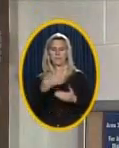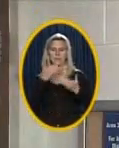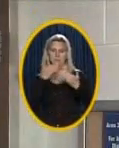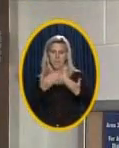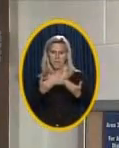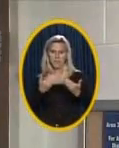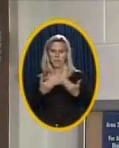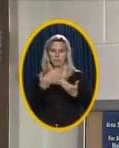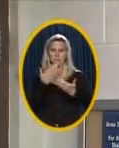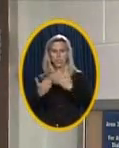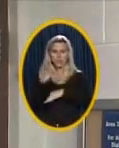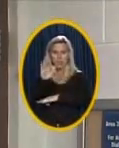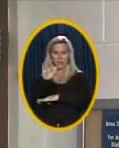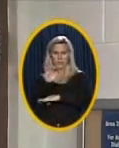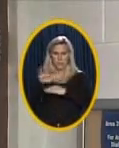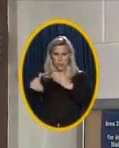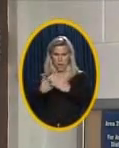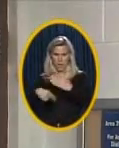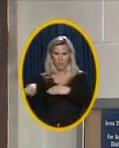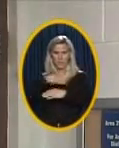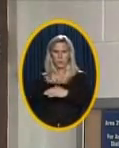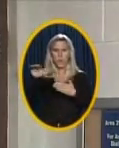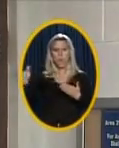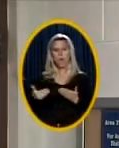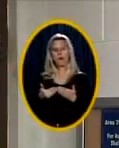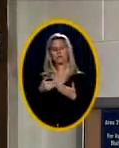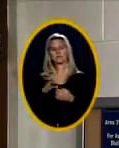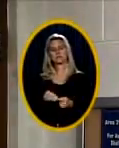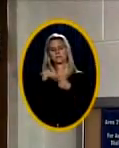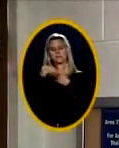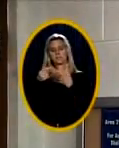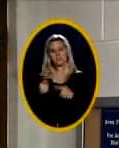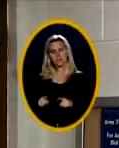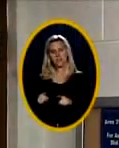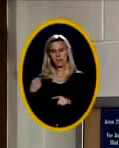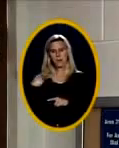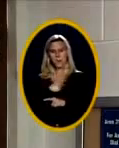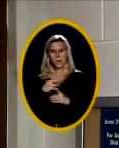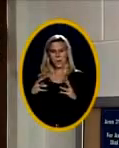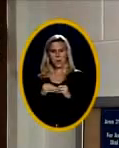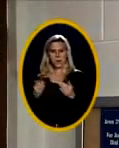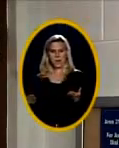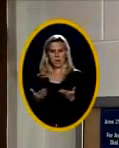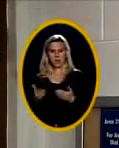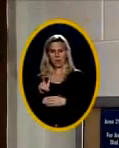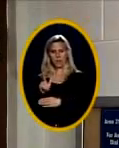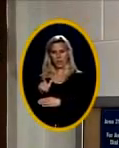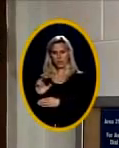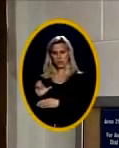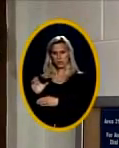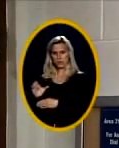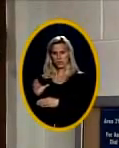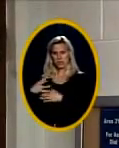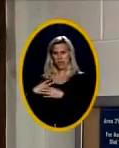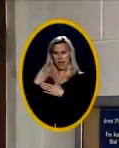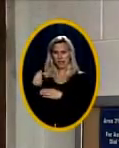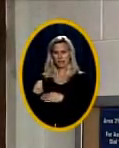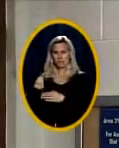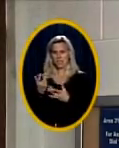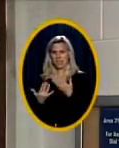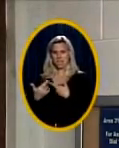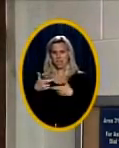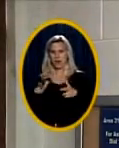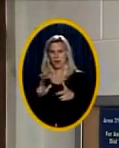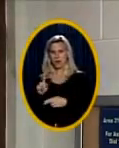Thank you, Bill, and good afternoon to all of you, and welcome to this very special event. We are gathered here in the Launch Control Center right outside Firing